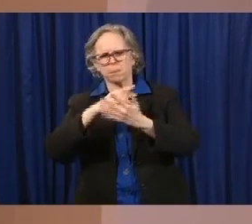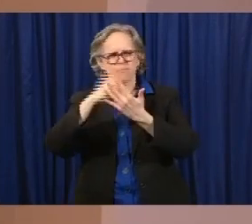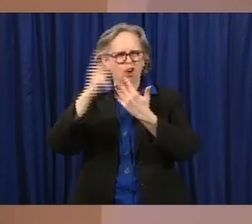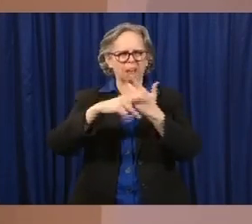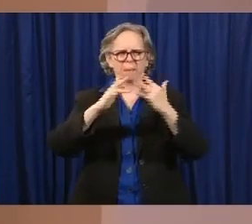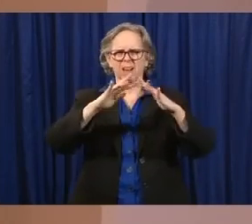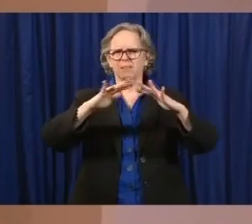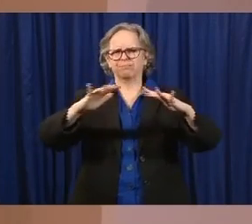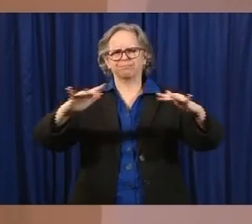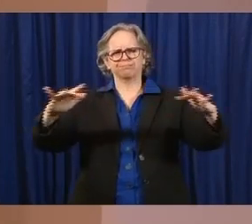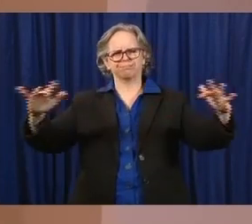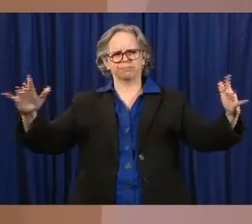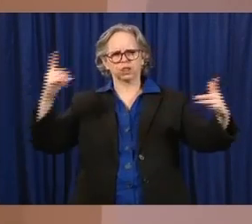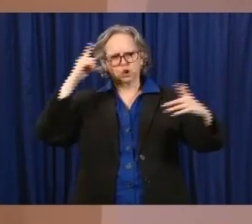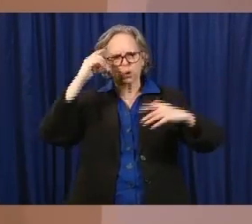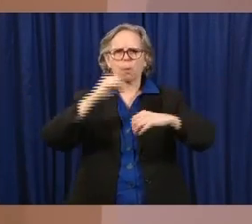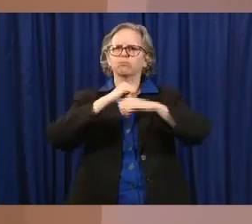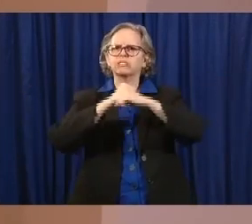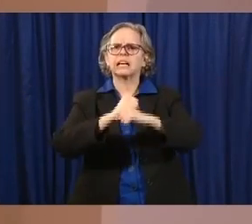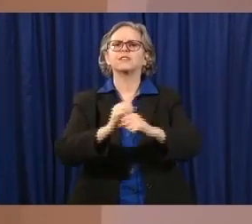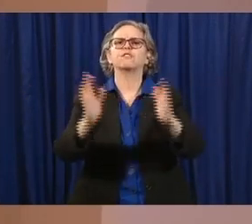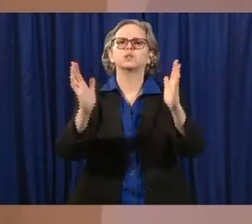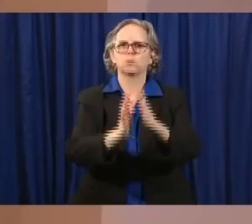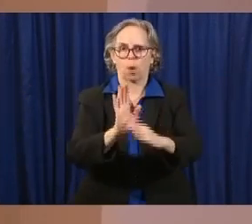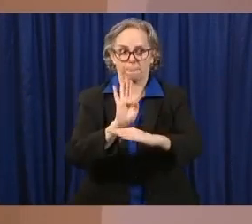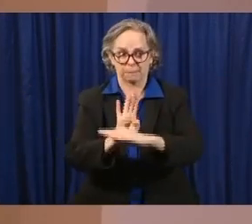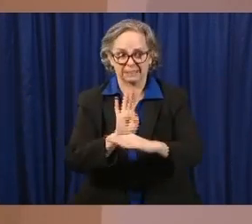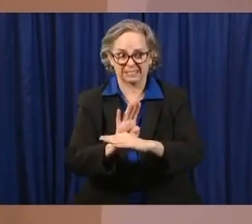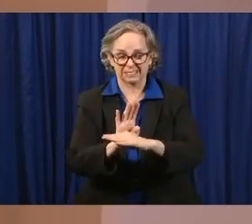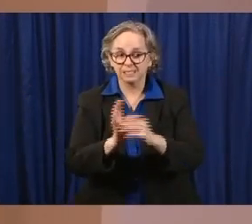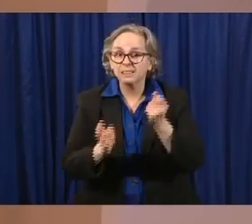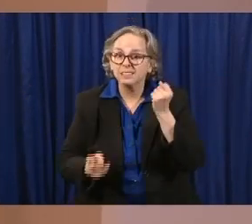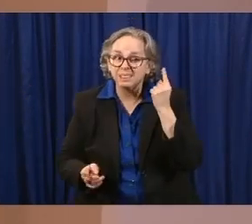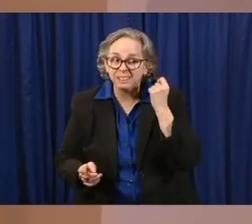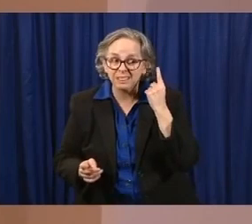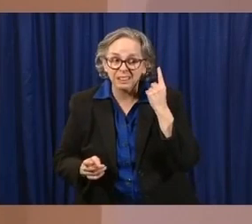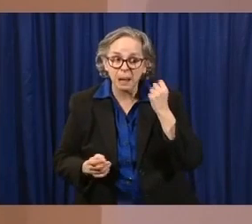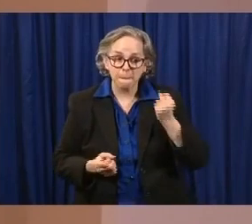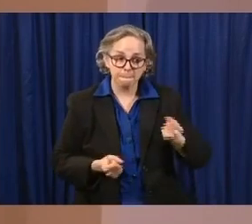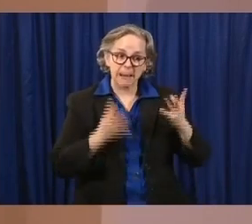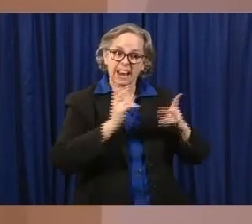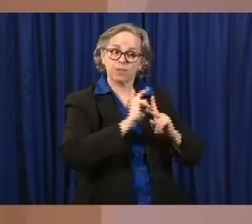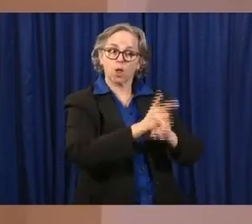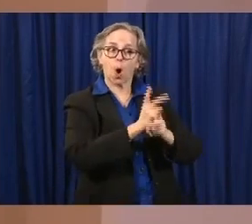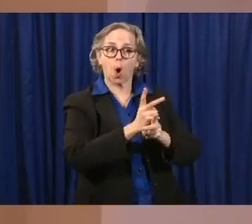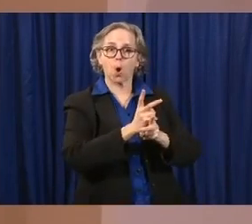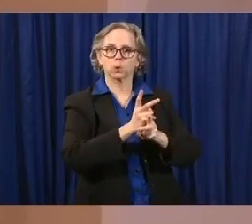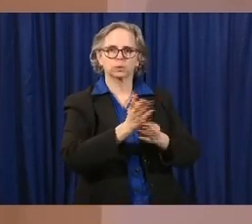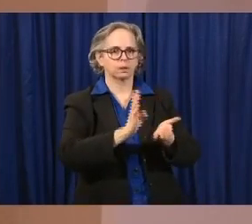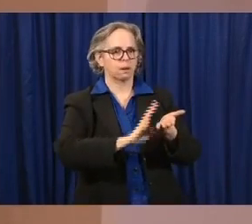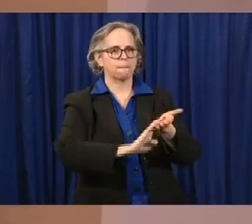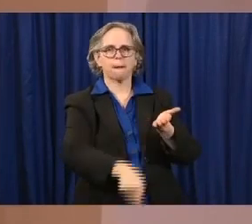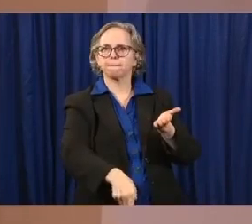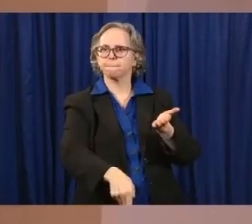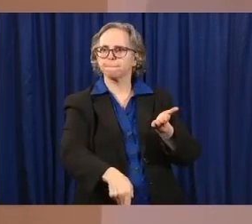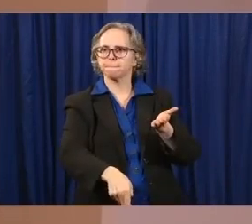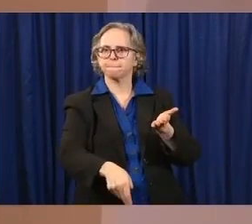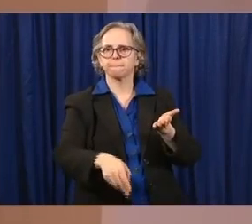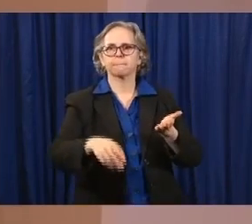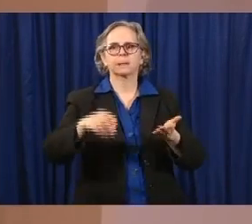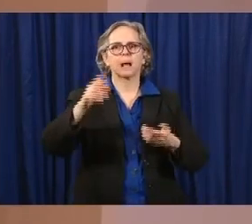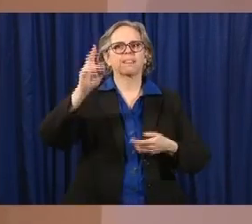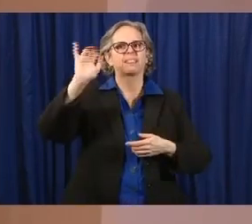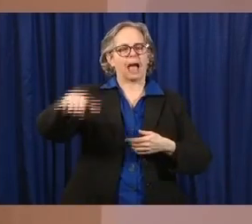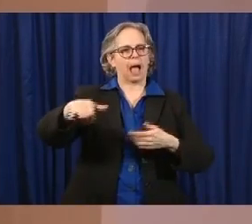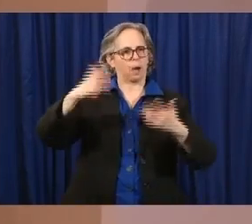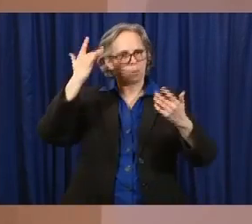loans, by the way, as a reminder, are forgivable under the PPP plan, so it's something worth looking into. Encourage you to